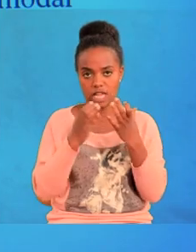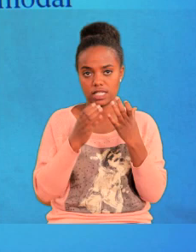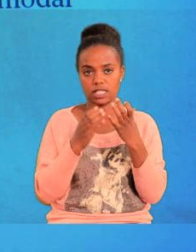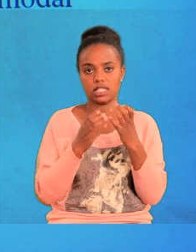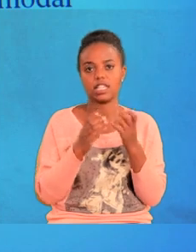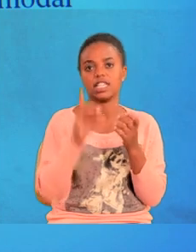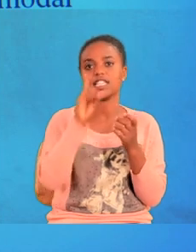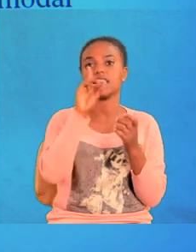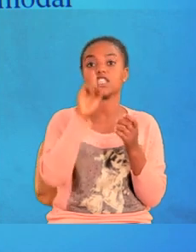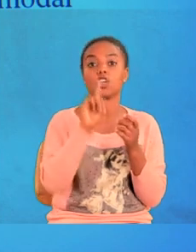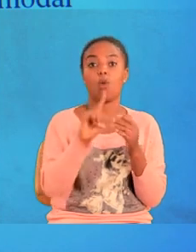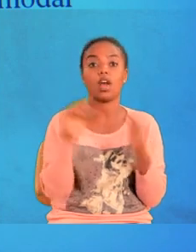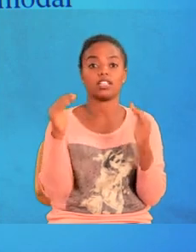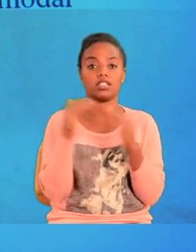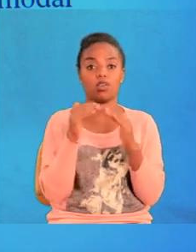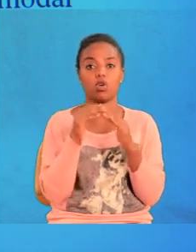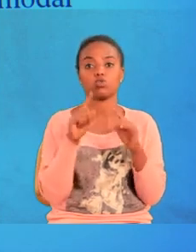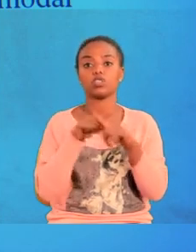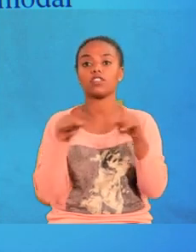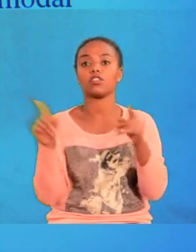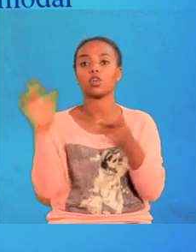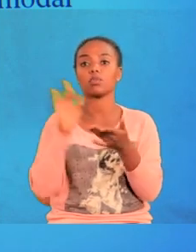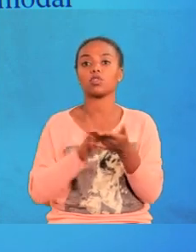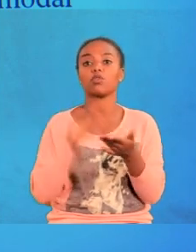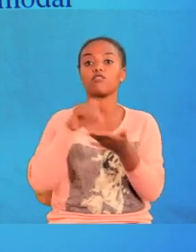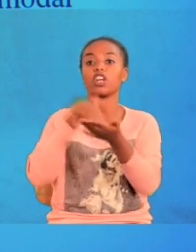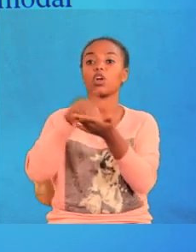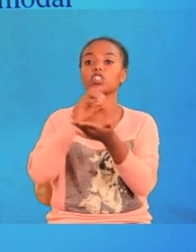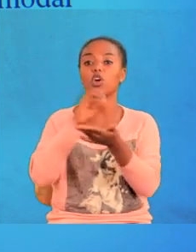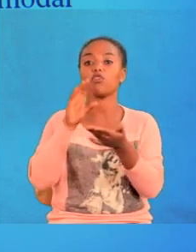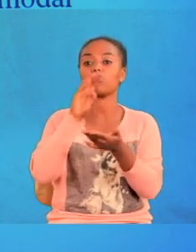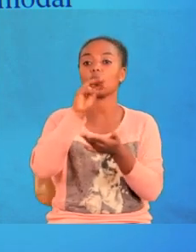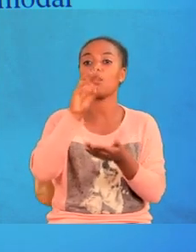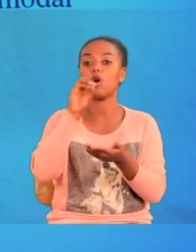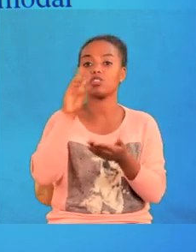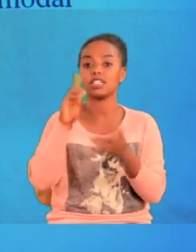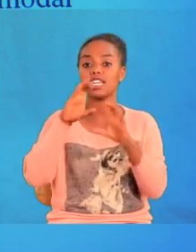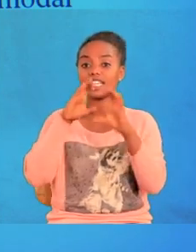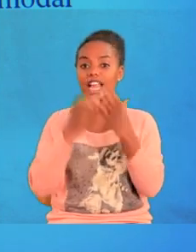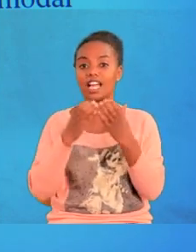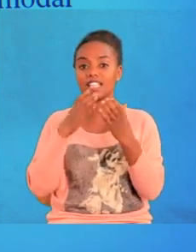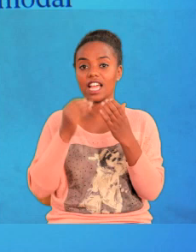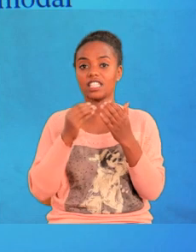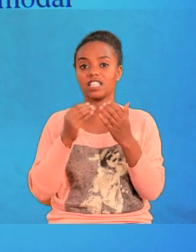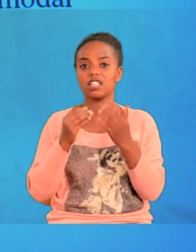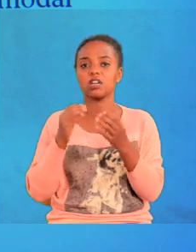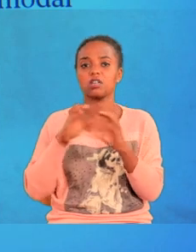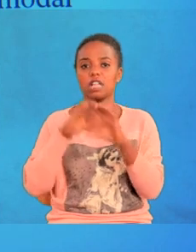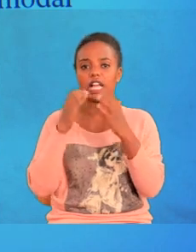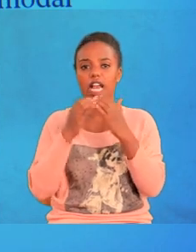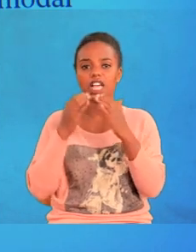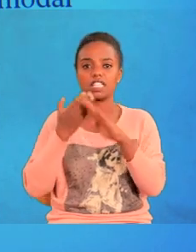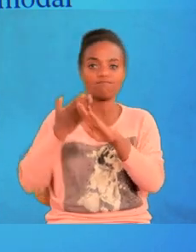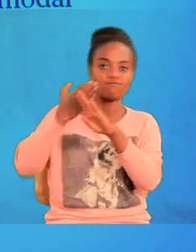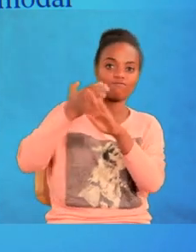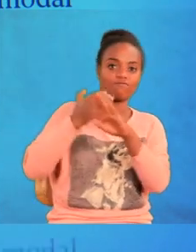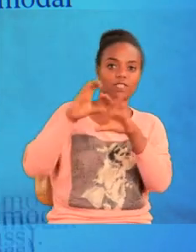D1 is, this D1, it is the difference between the frequency of the modal class and the class preceding it.